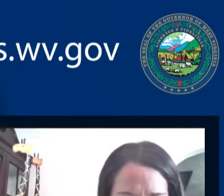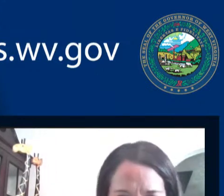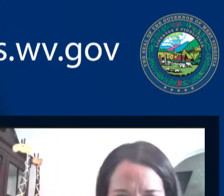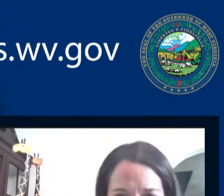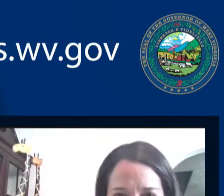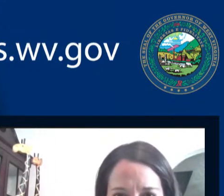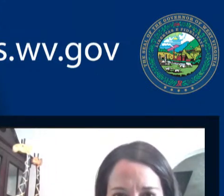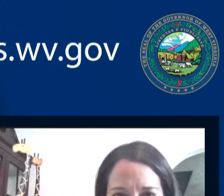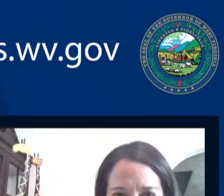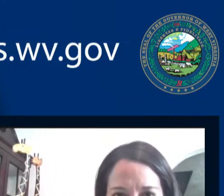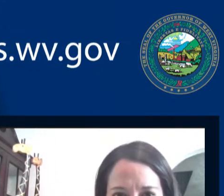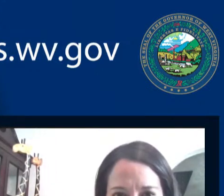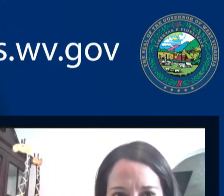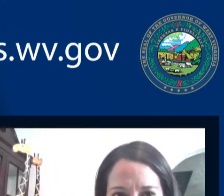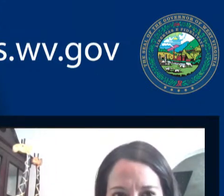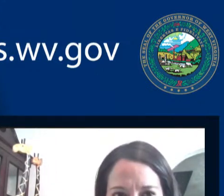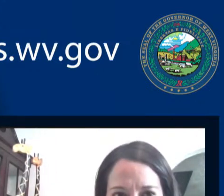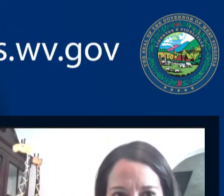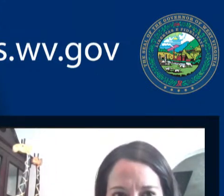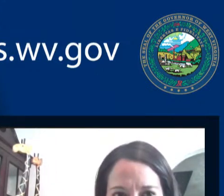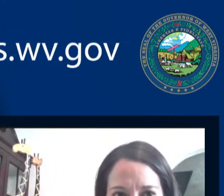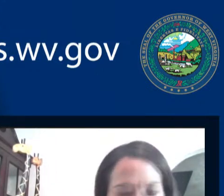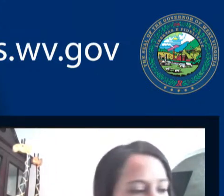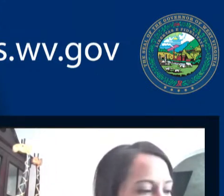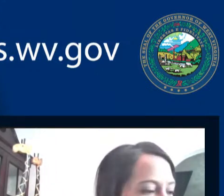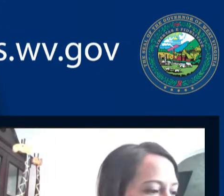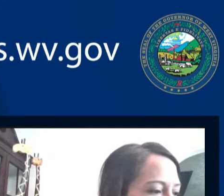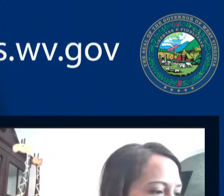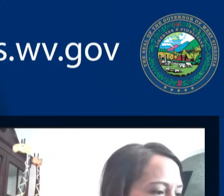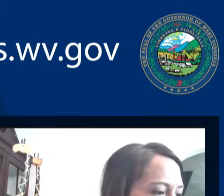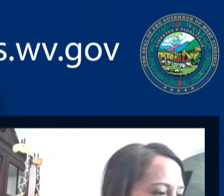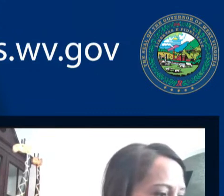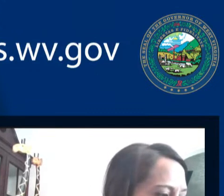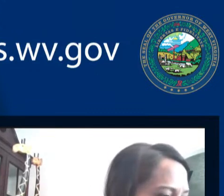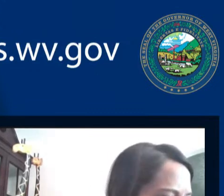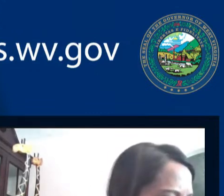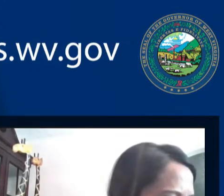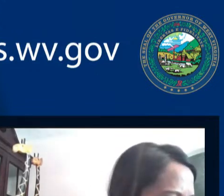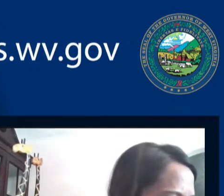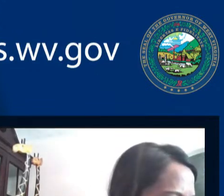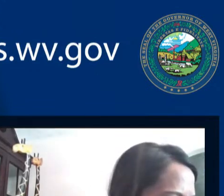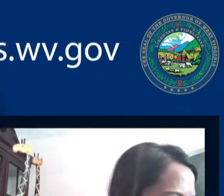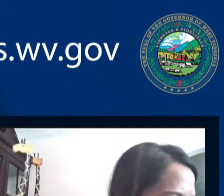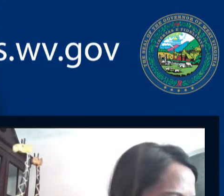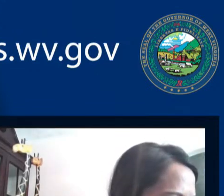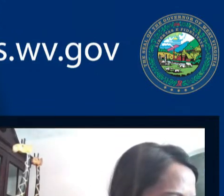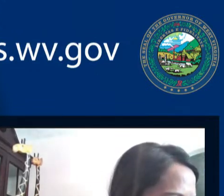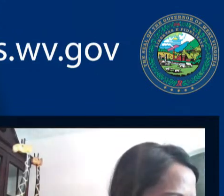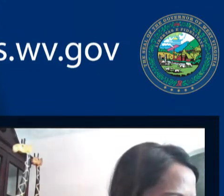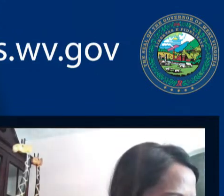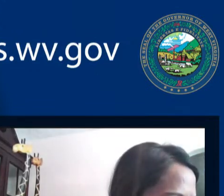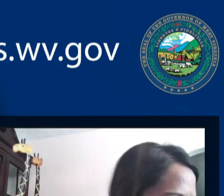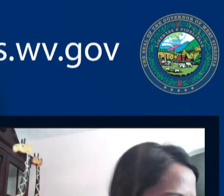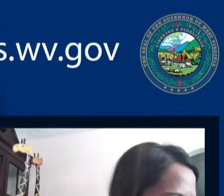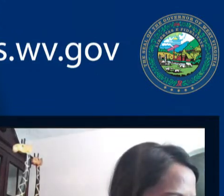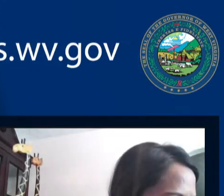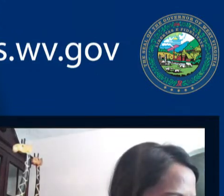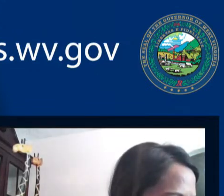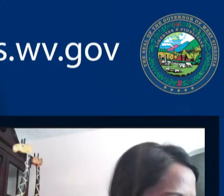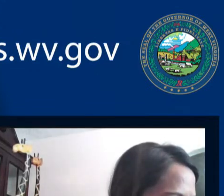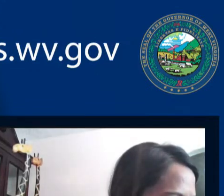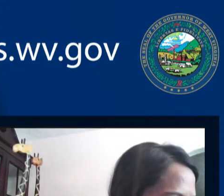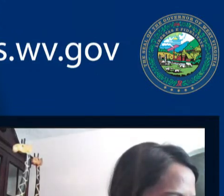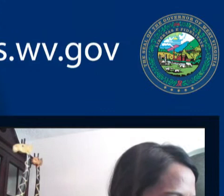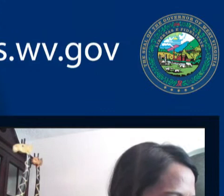you've been getting with the storm that hit West Virginia. I know that this is a COVID briefing, but right now it's snowing here in Charleston. If you look